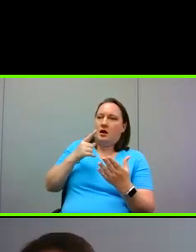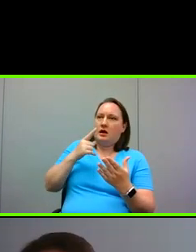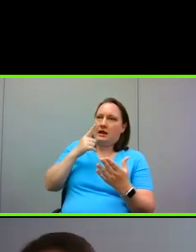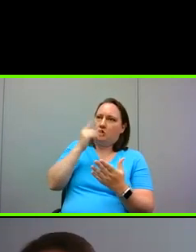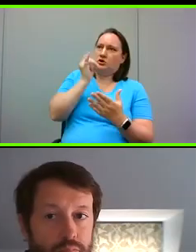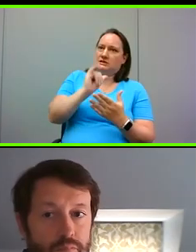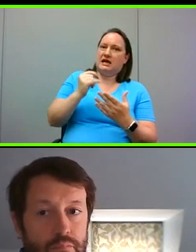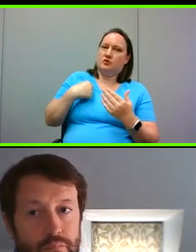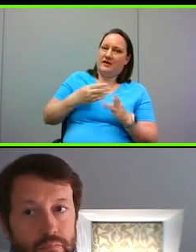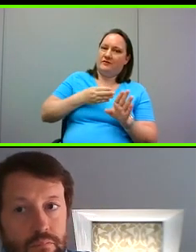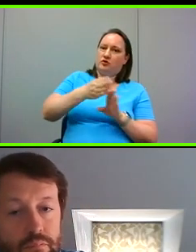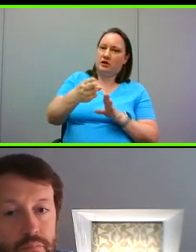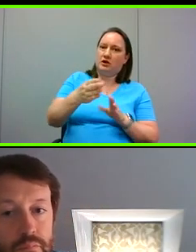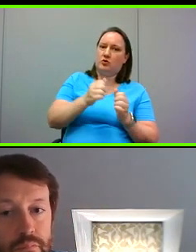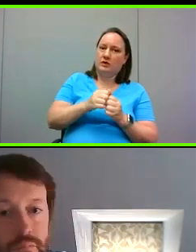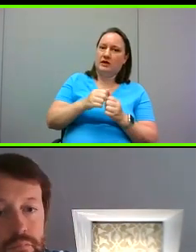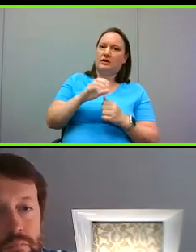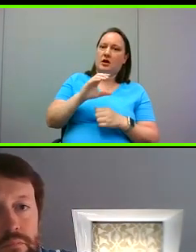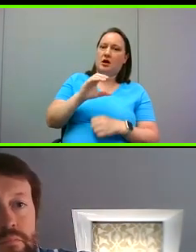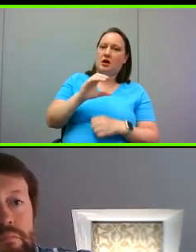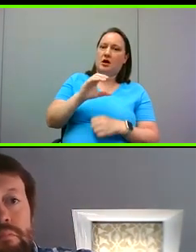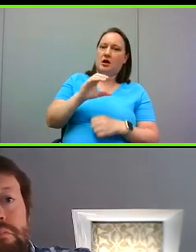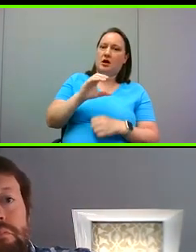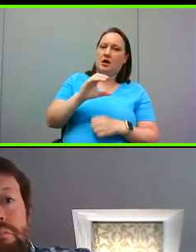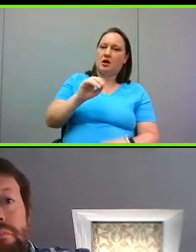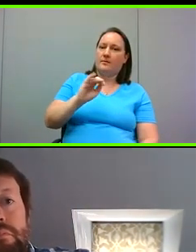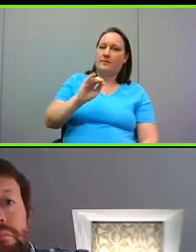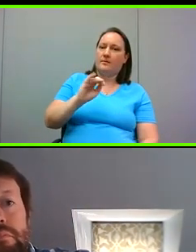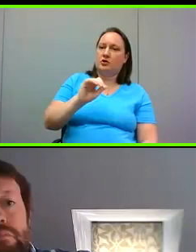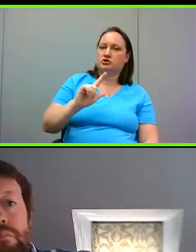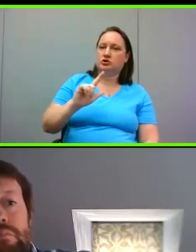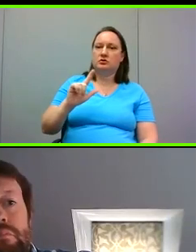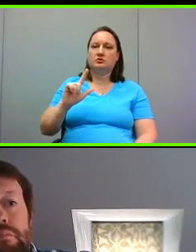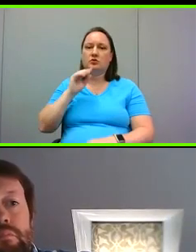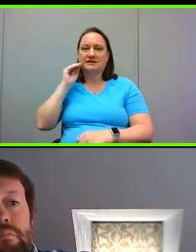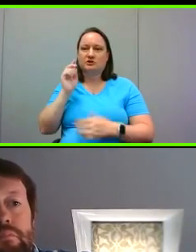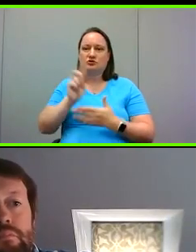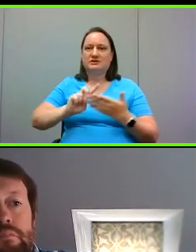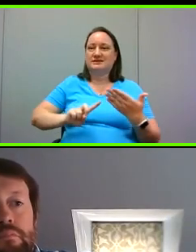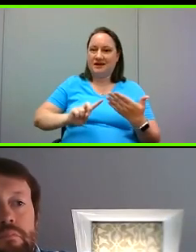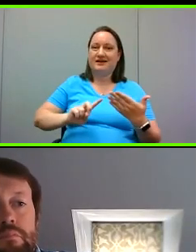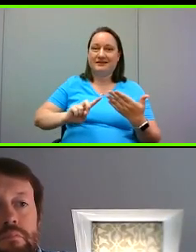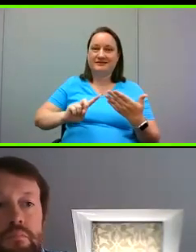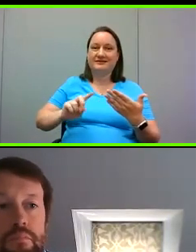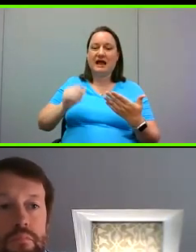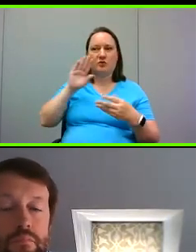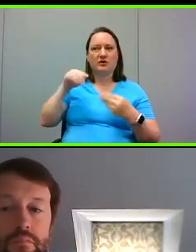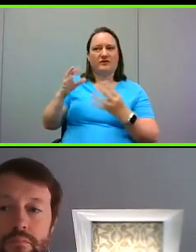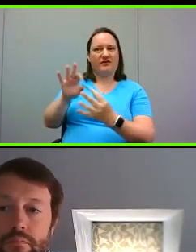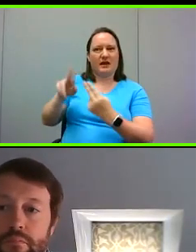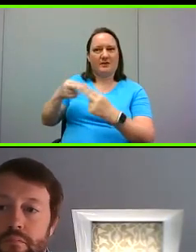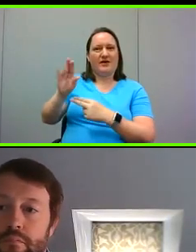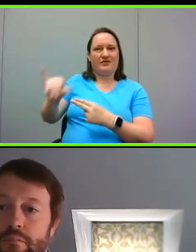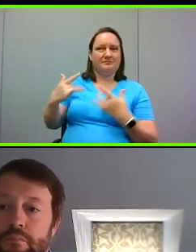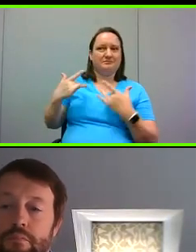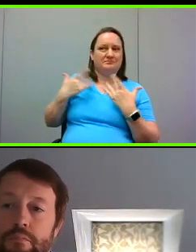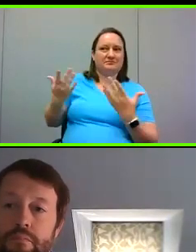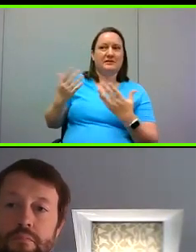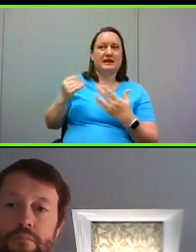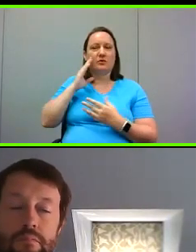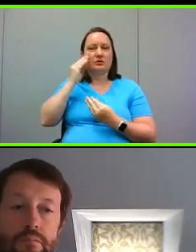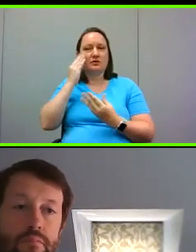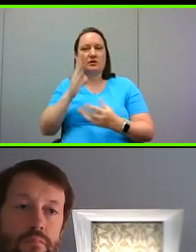in commercial and residential design. So I'll be giving you guys feedback on that, and I'll definitely be letting them know about Woodrow and the things